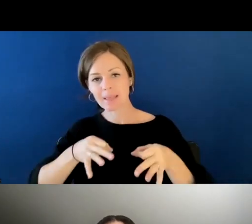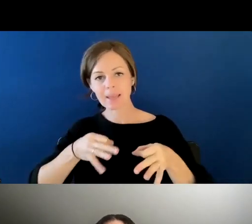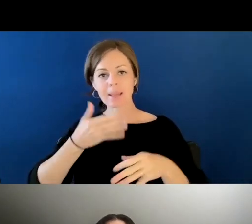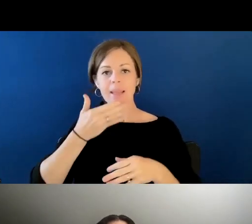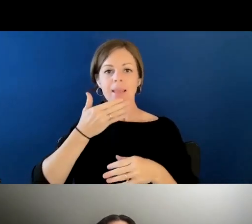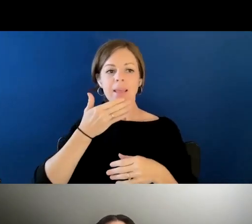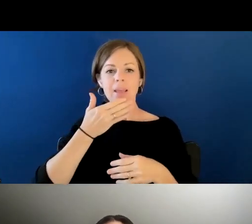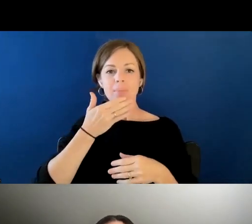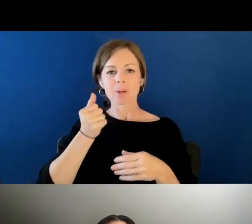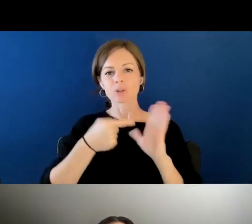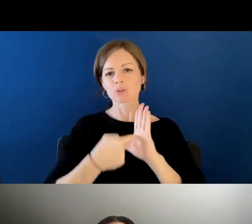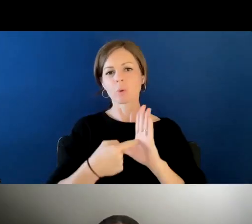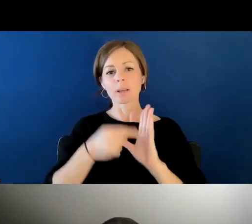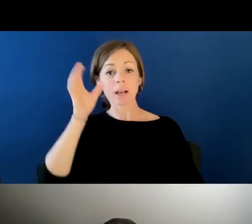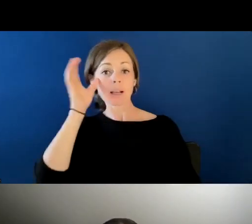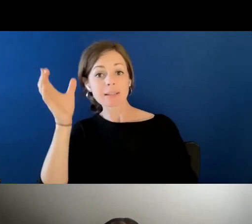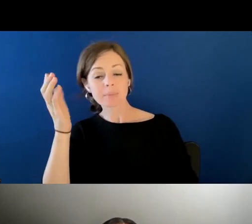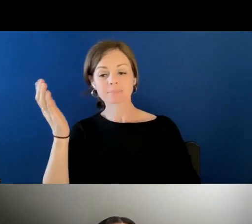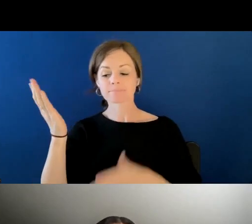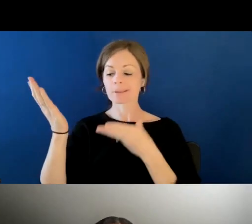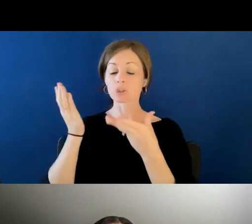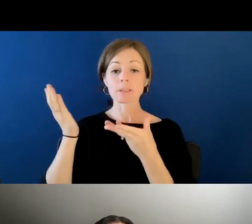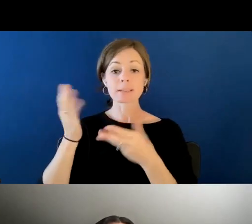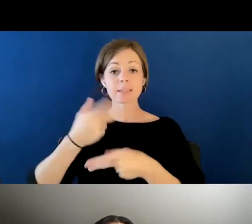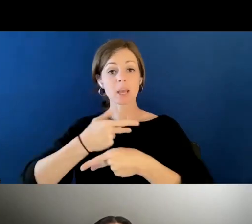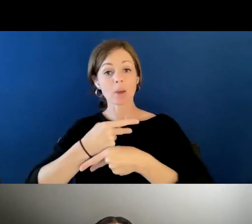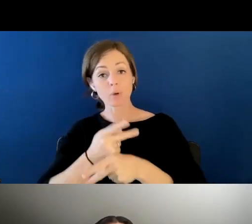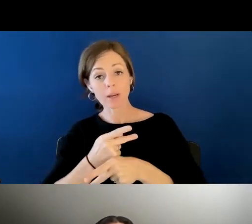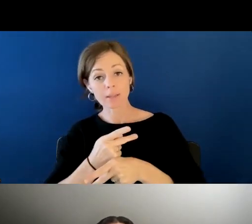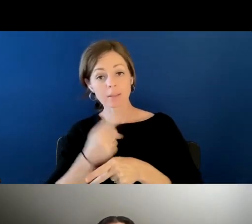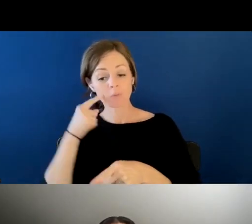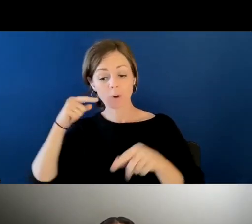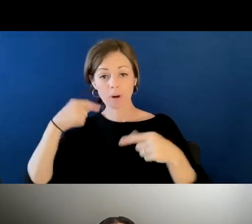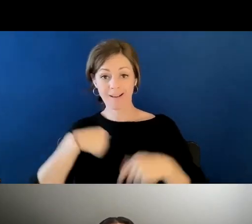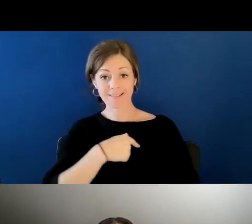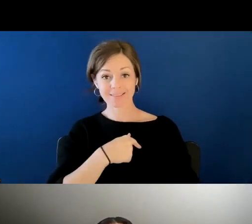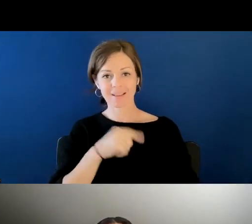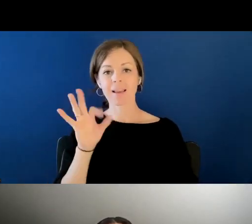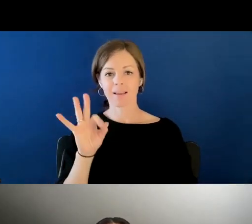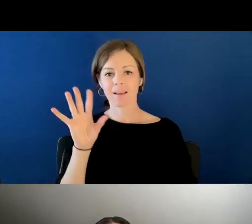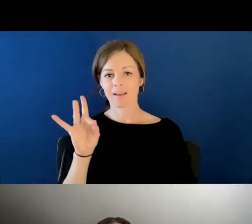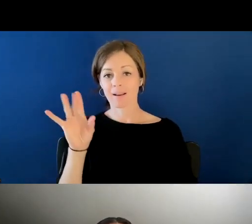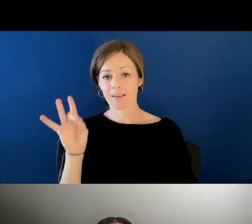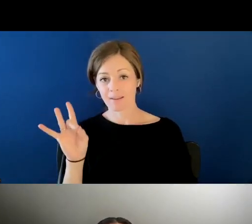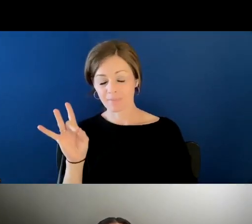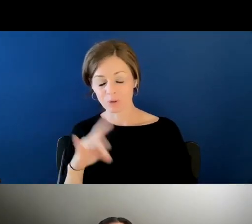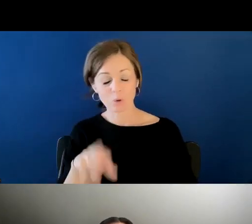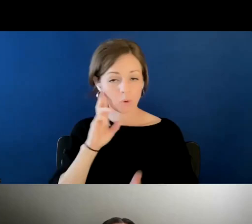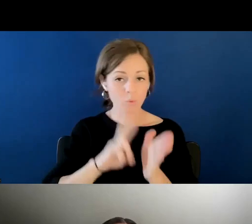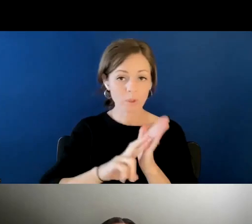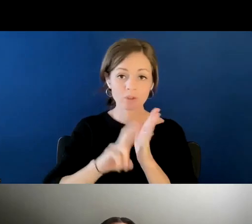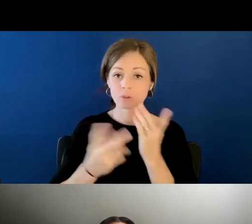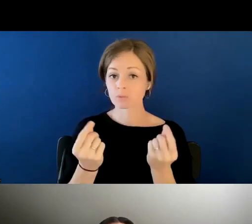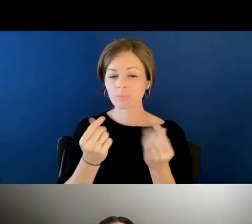a concept or a service or a product, in this case, 988. And so what this research was, it helped us understand